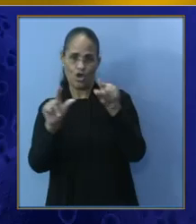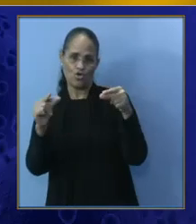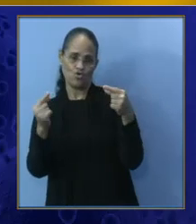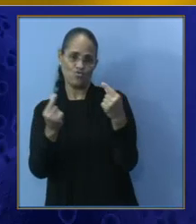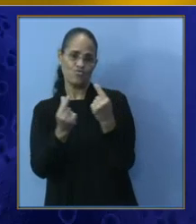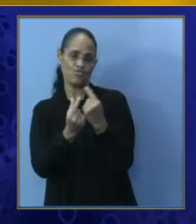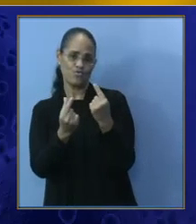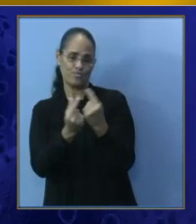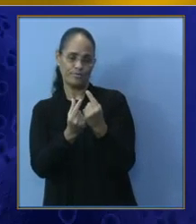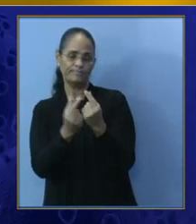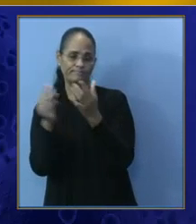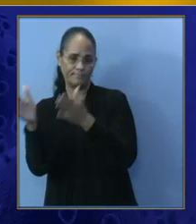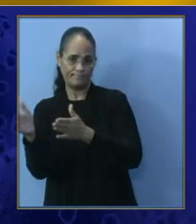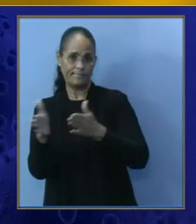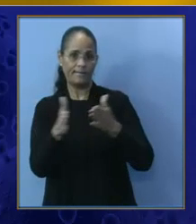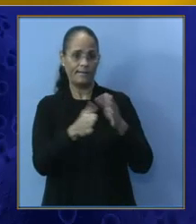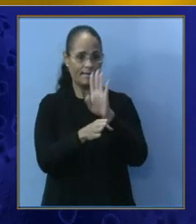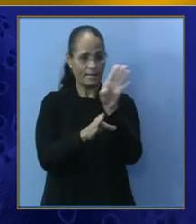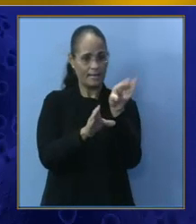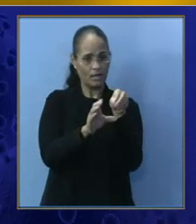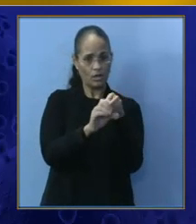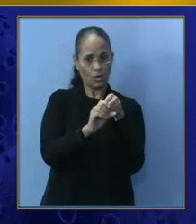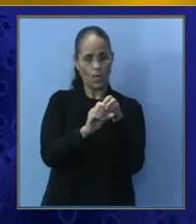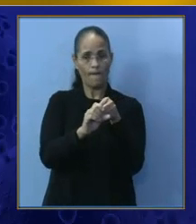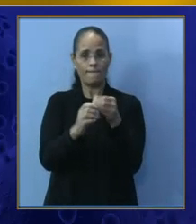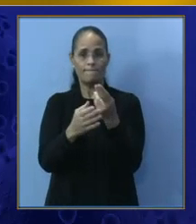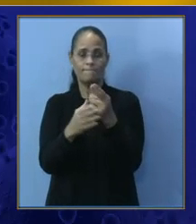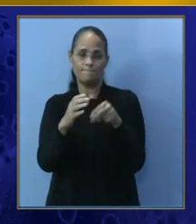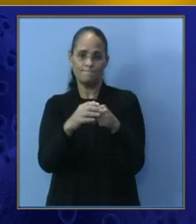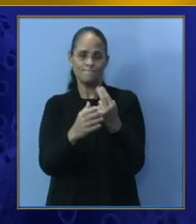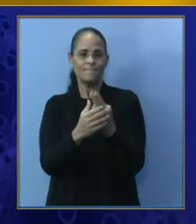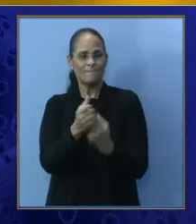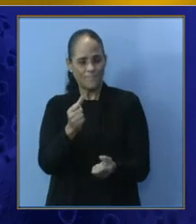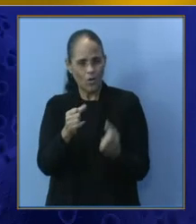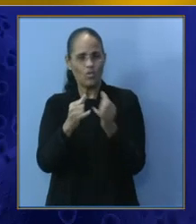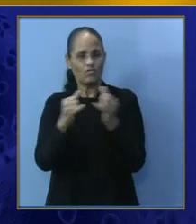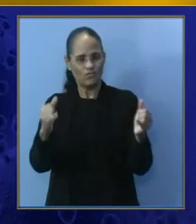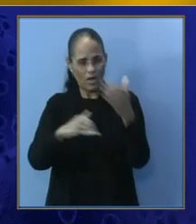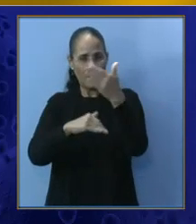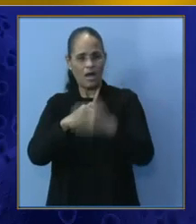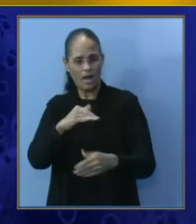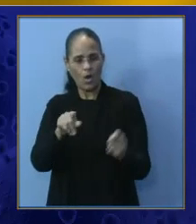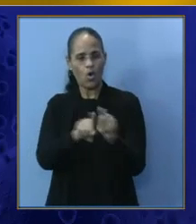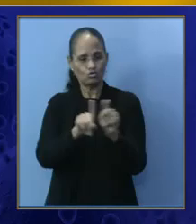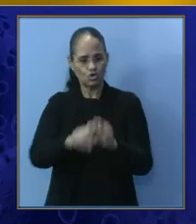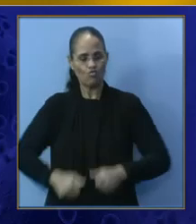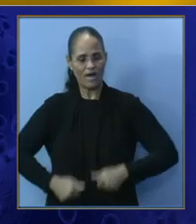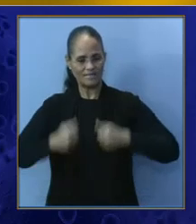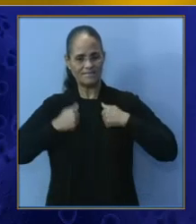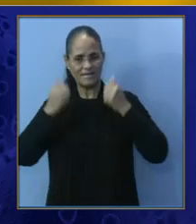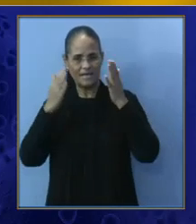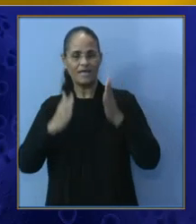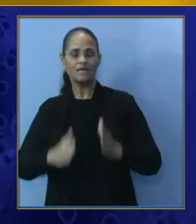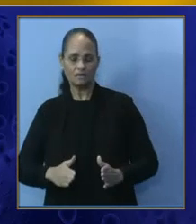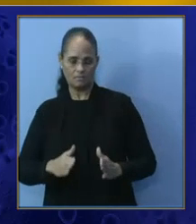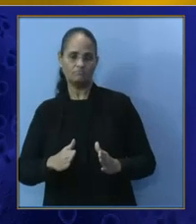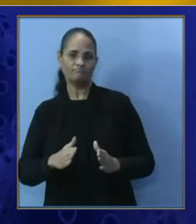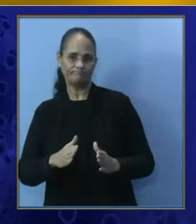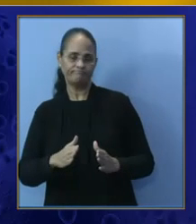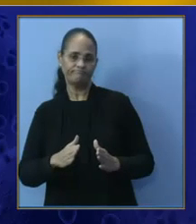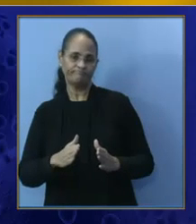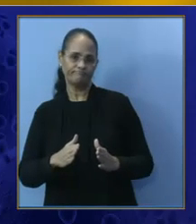allocation strategy, and this included both frontline healthcare workers and residents in our hospital's long-term care